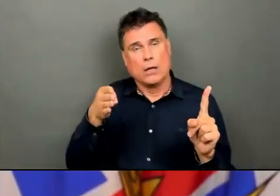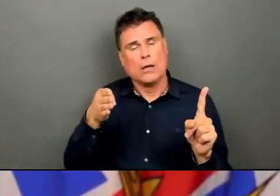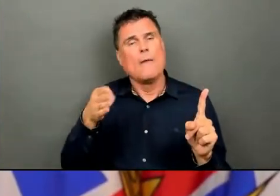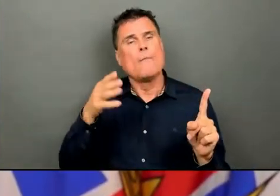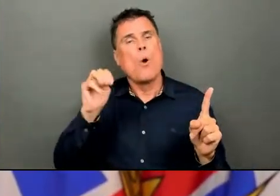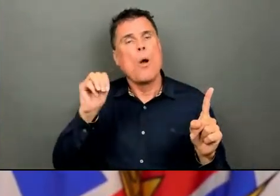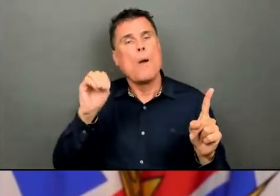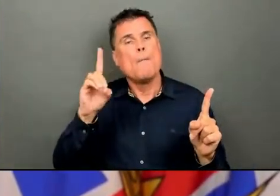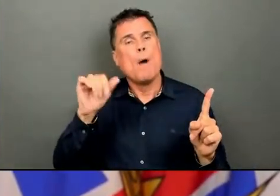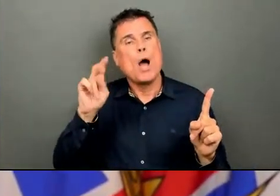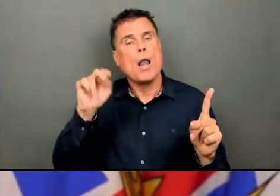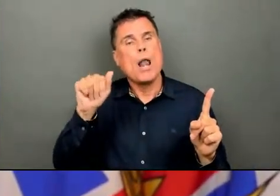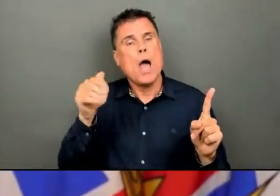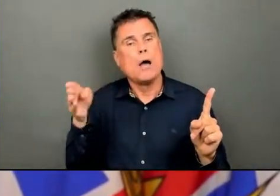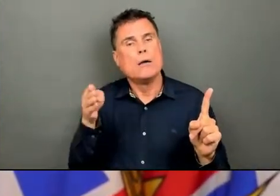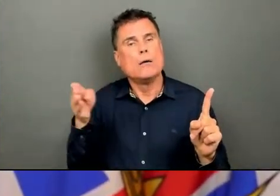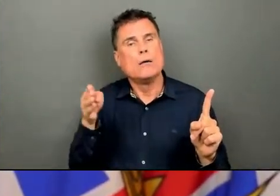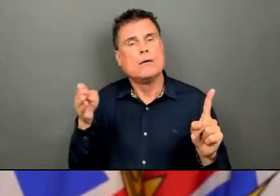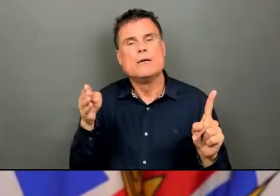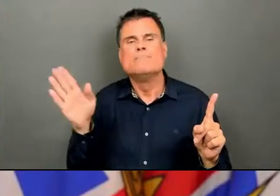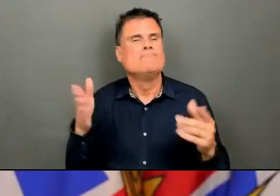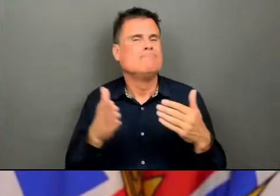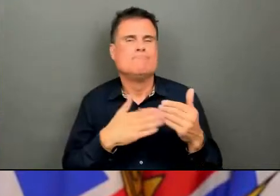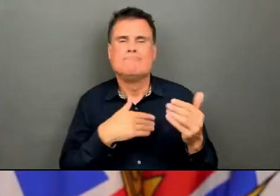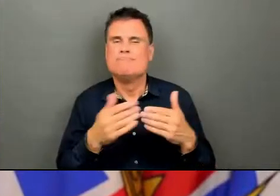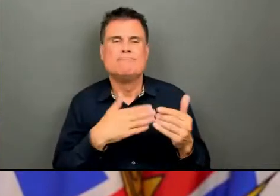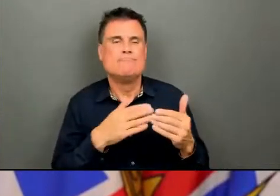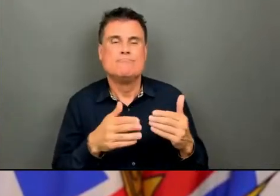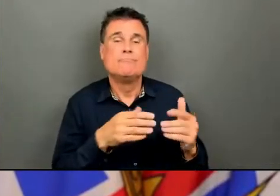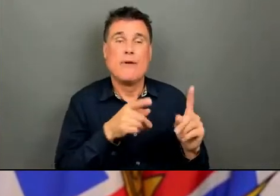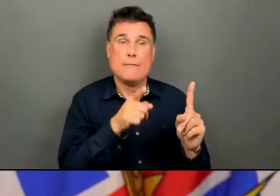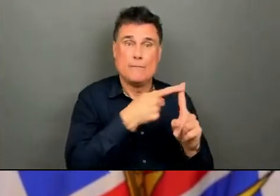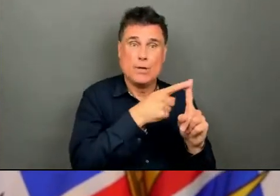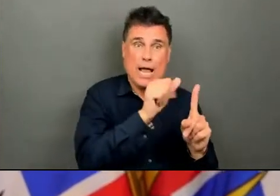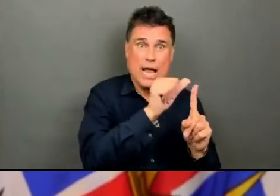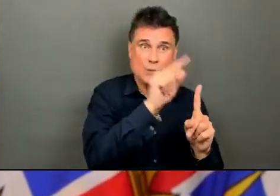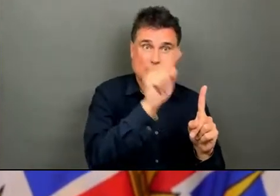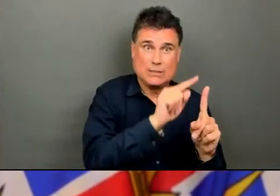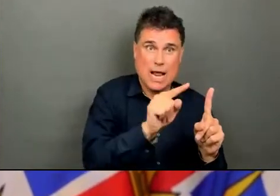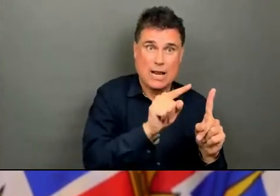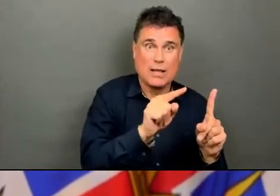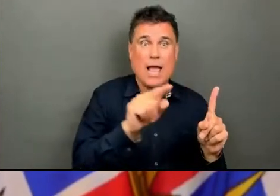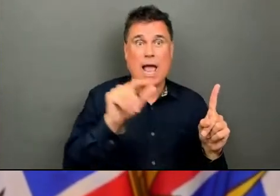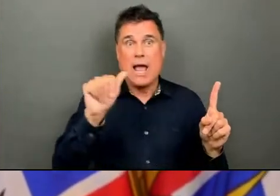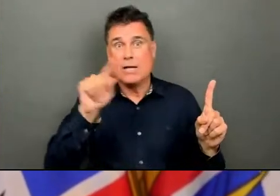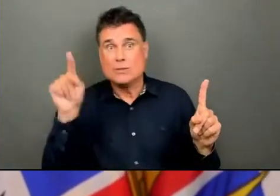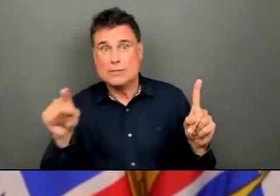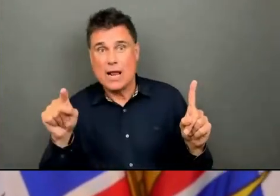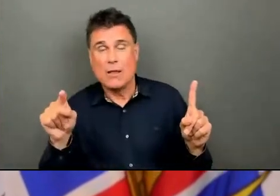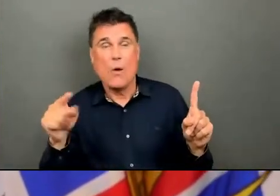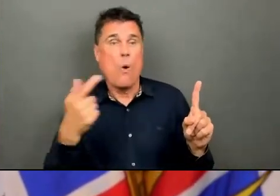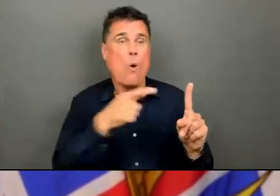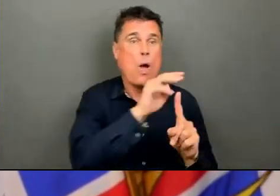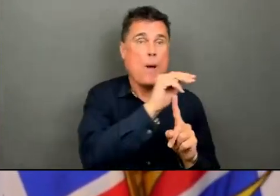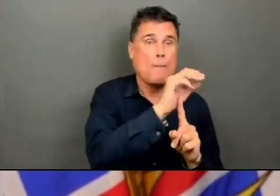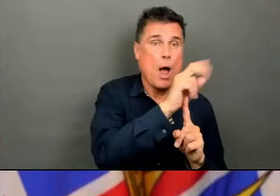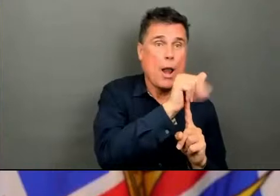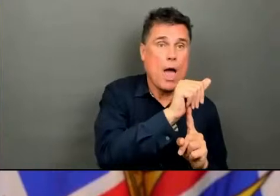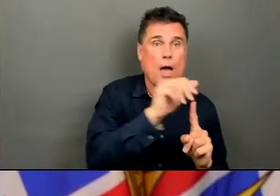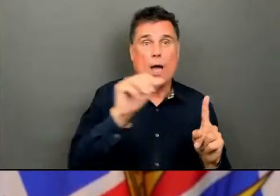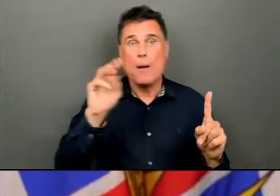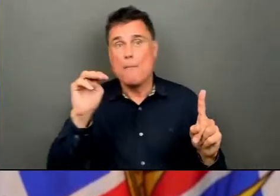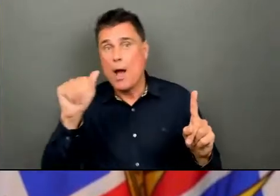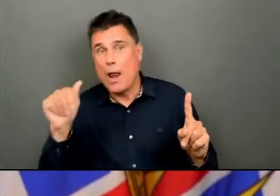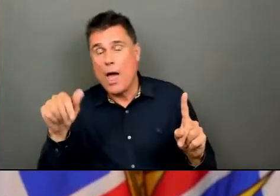Moderna-Moderna, AstraZeneca-AstraZeneca, or AstraZeneca-mRNA. And the one study that NACI referred to that looked